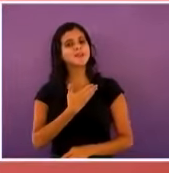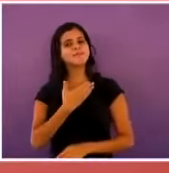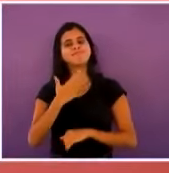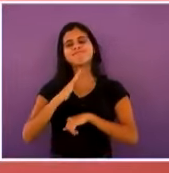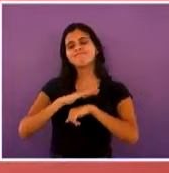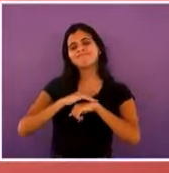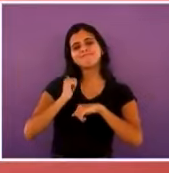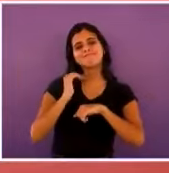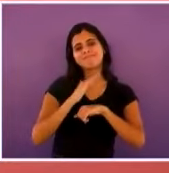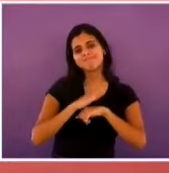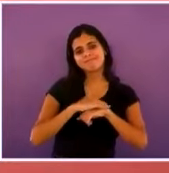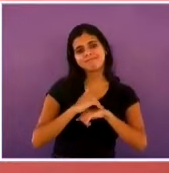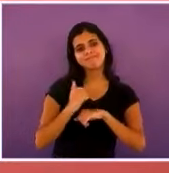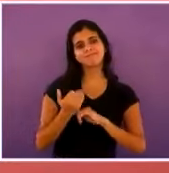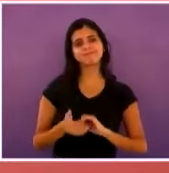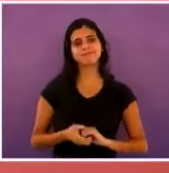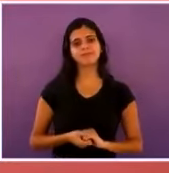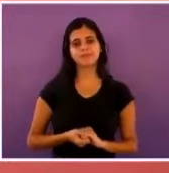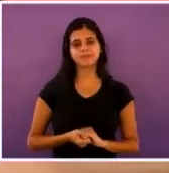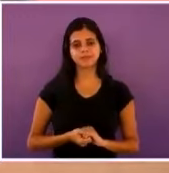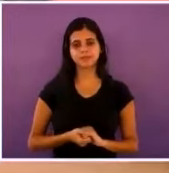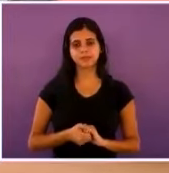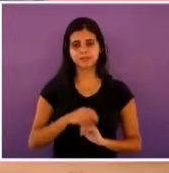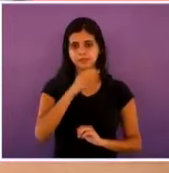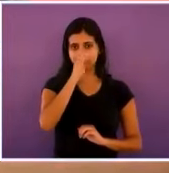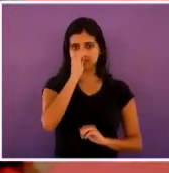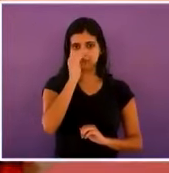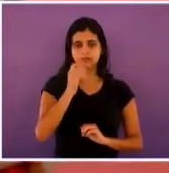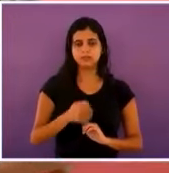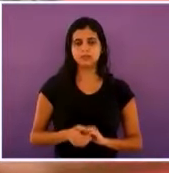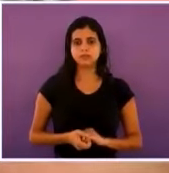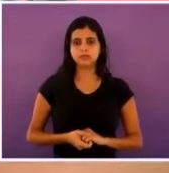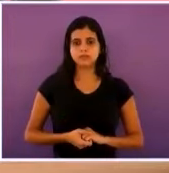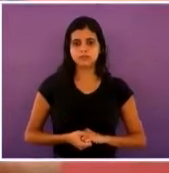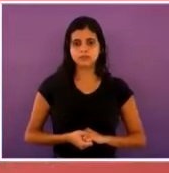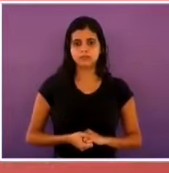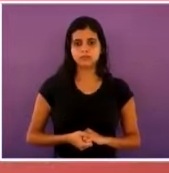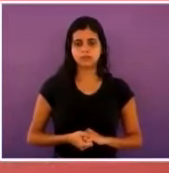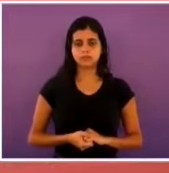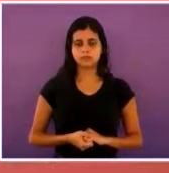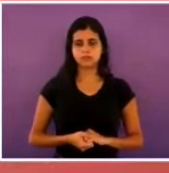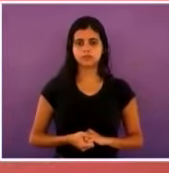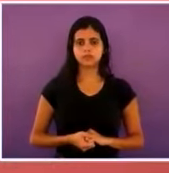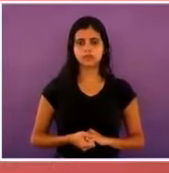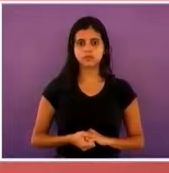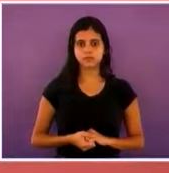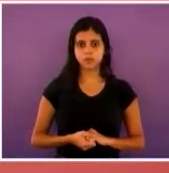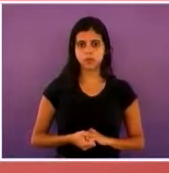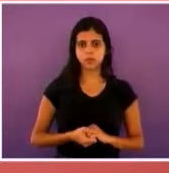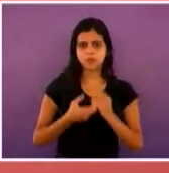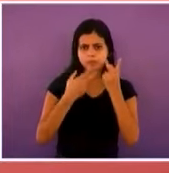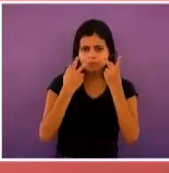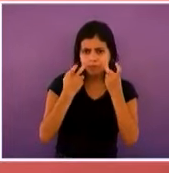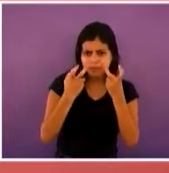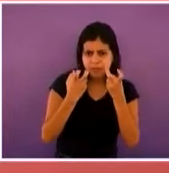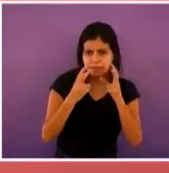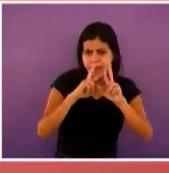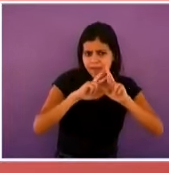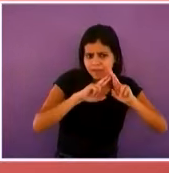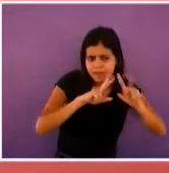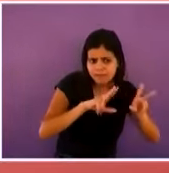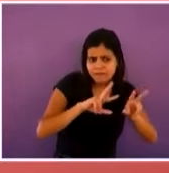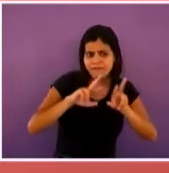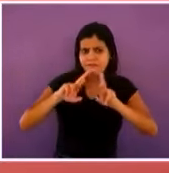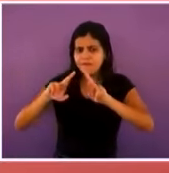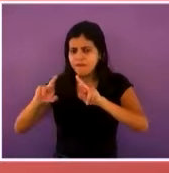contrast between Francis and his predecessor, Pope Benedict. Veja o contraste que existe entre o